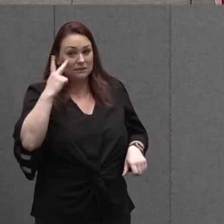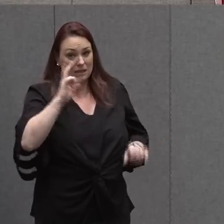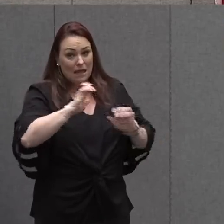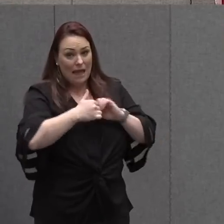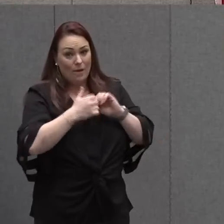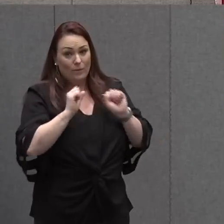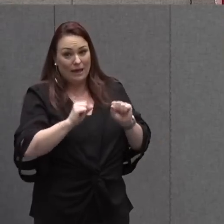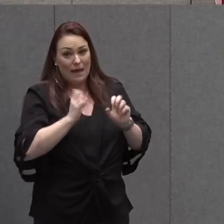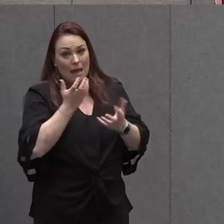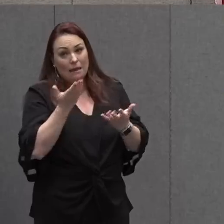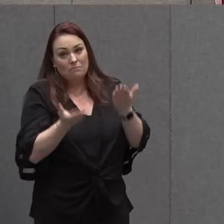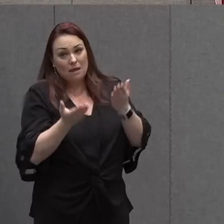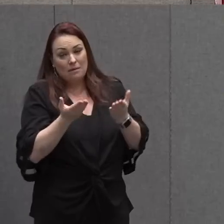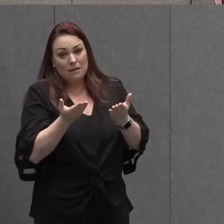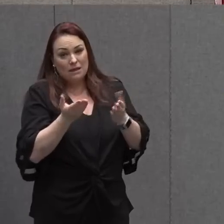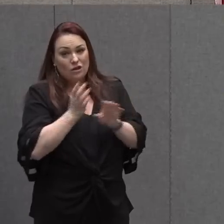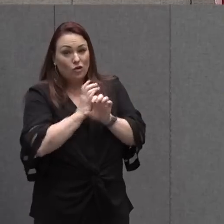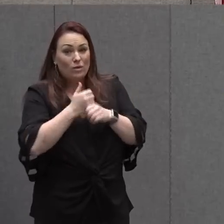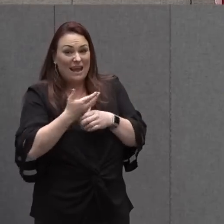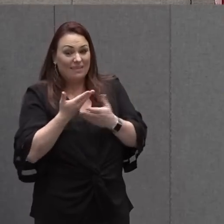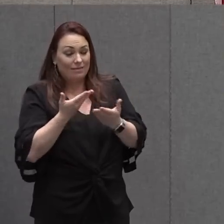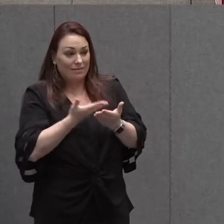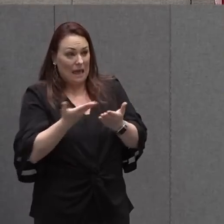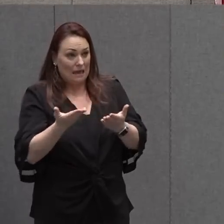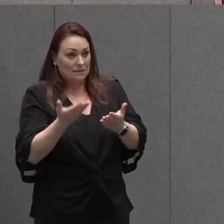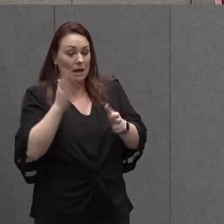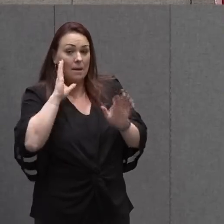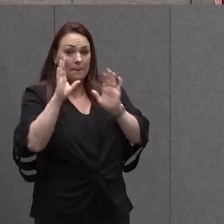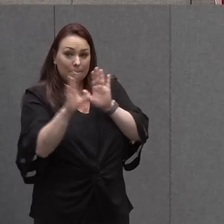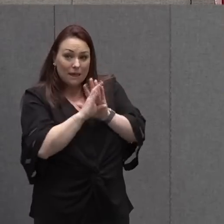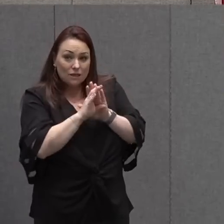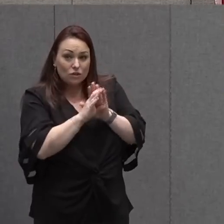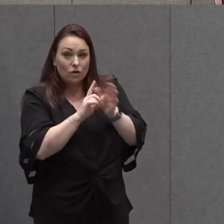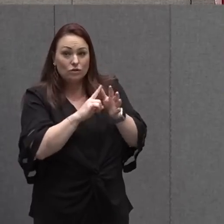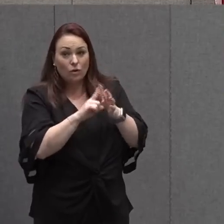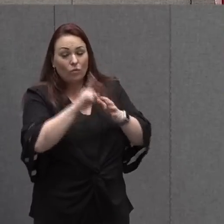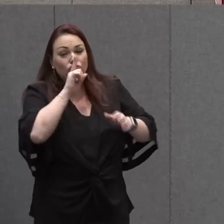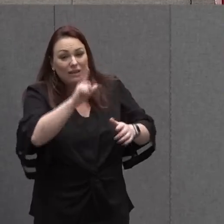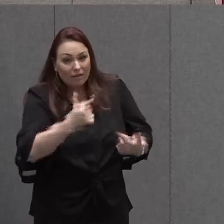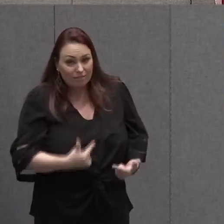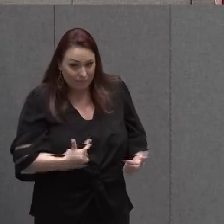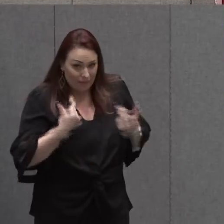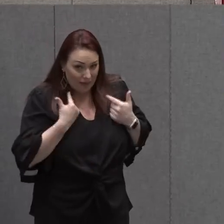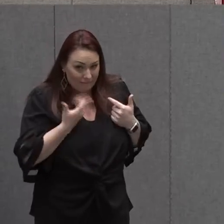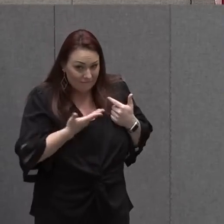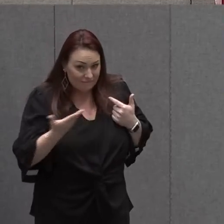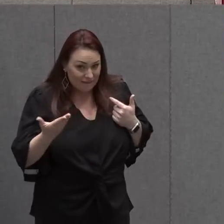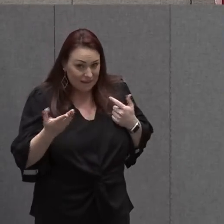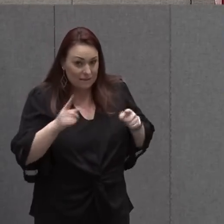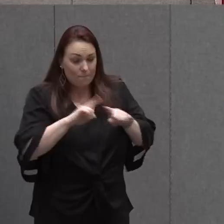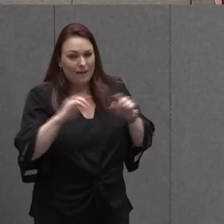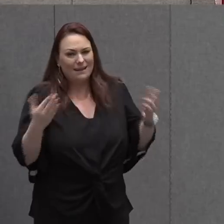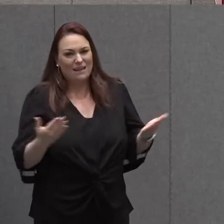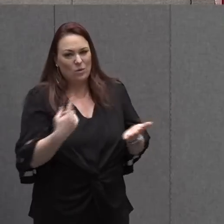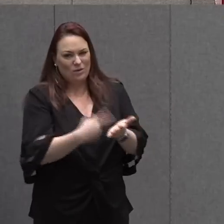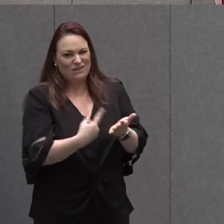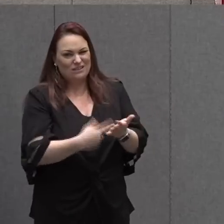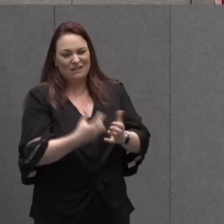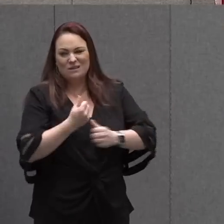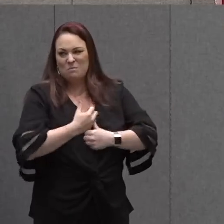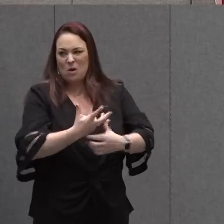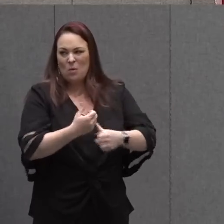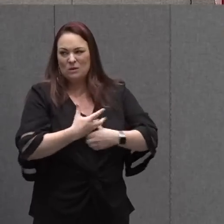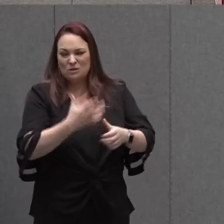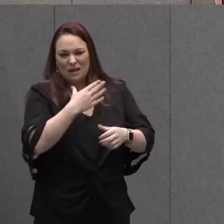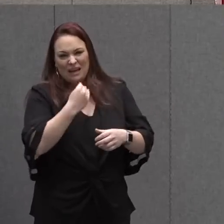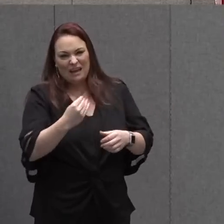could create things like pictures or real-life creations. But here you're talking about poetry